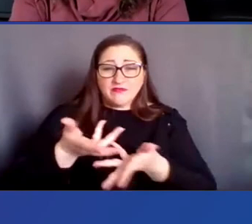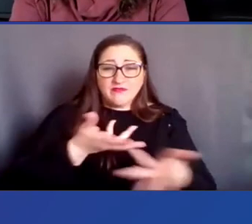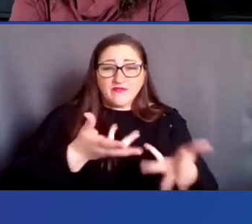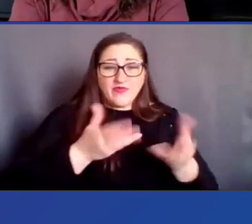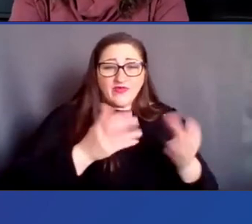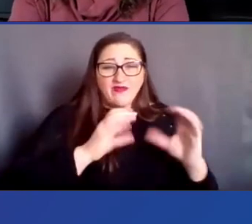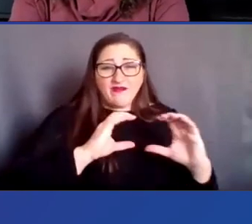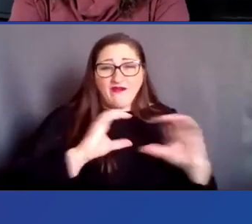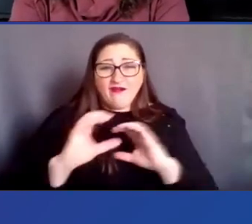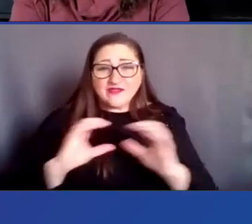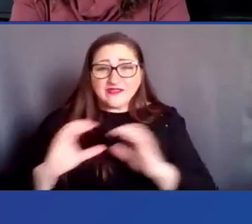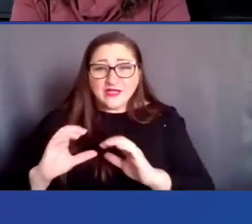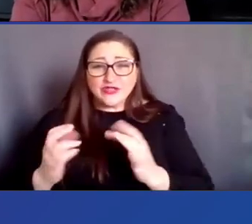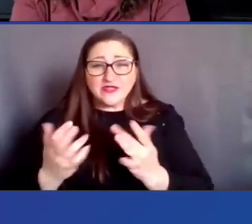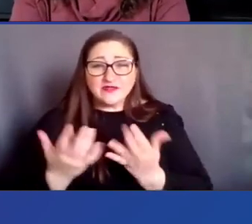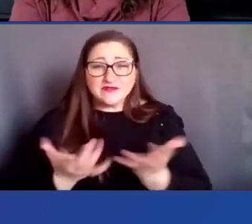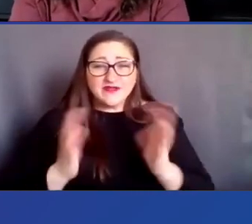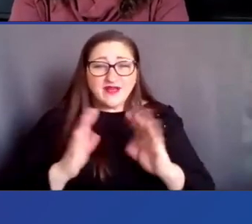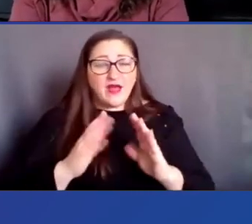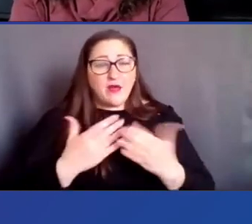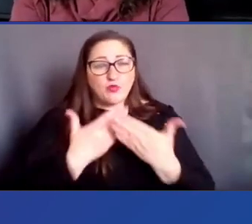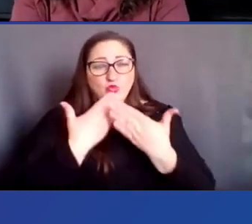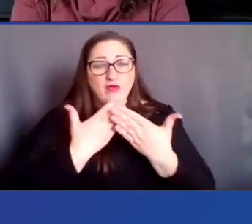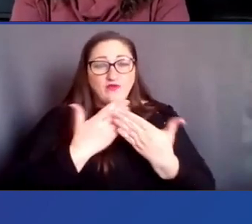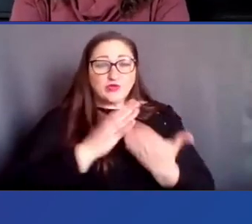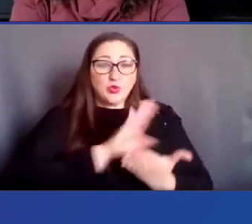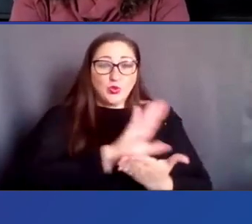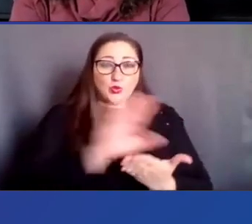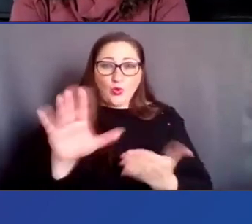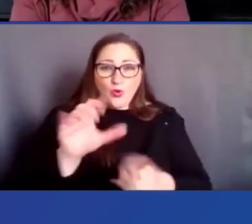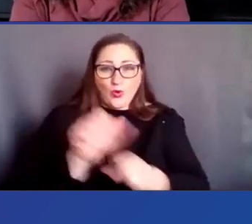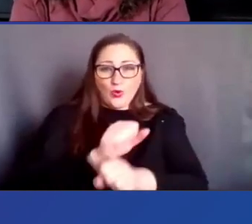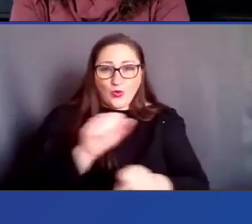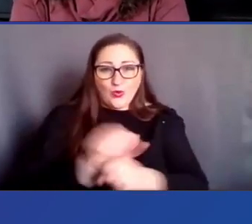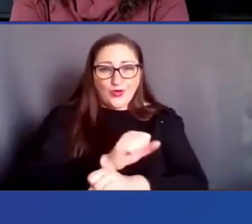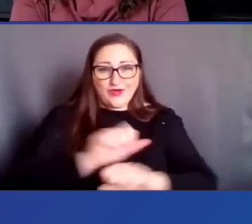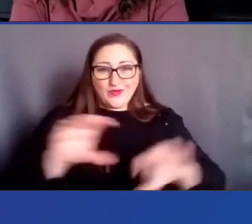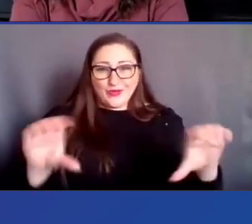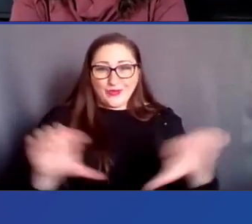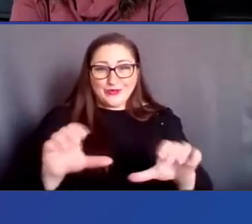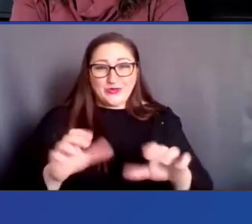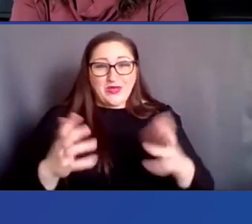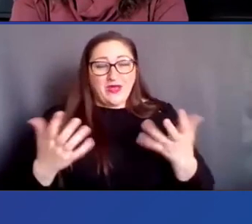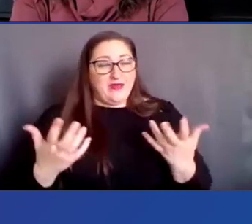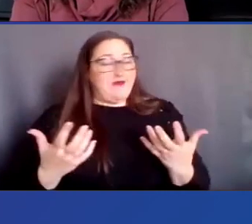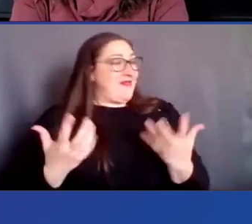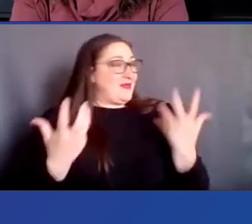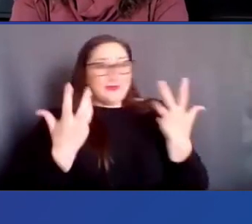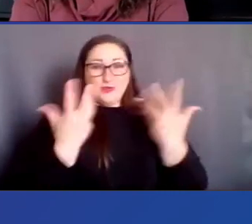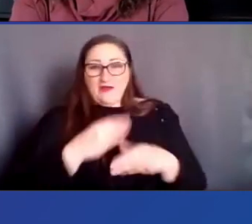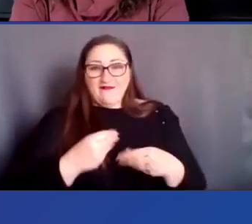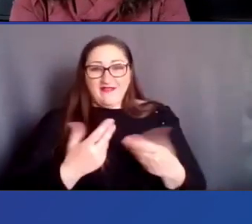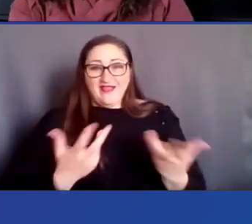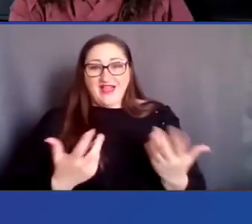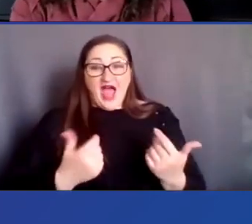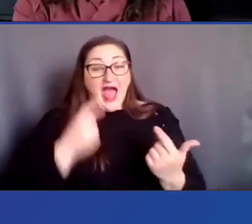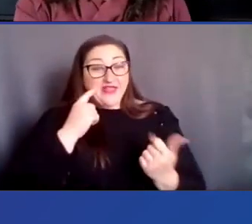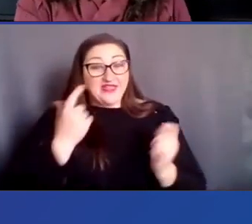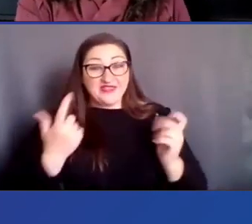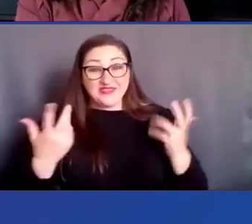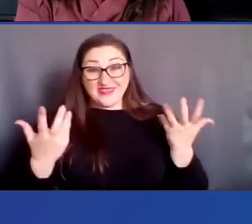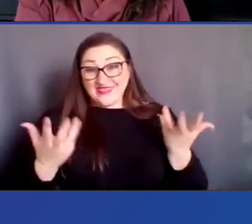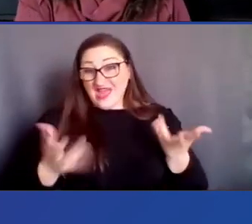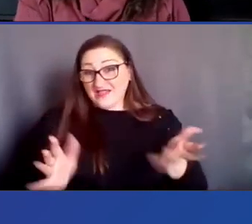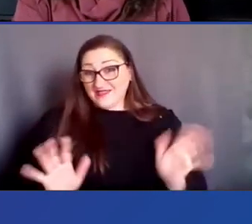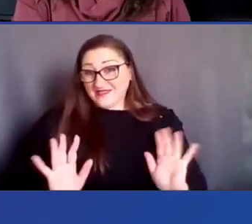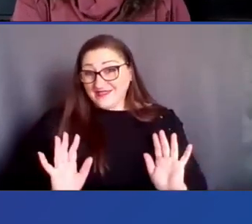doing. Thank you. I don't think I want to say too much more than that.